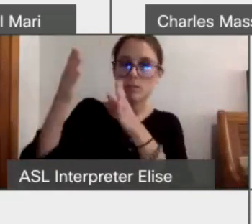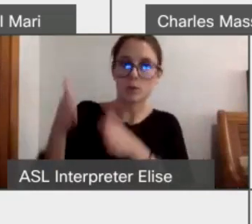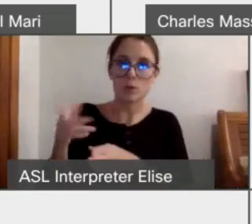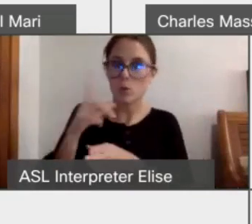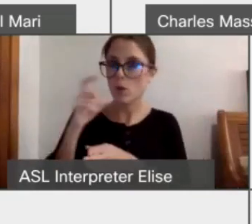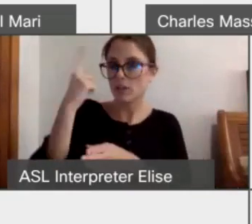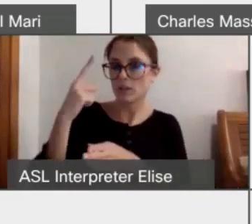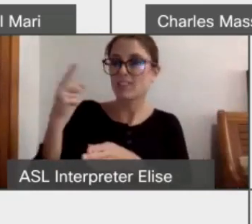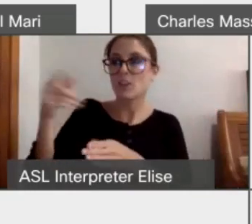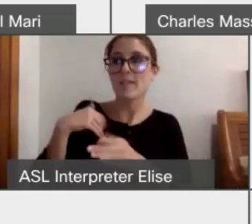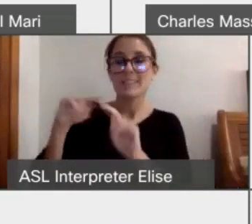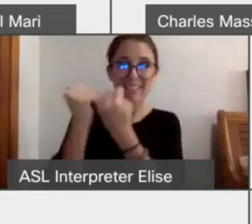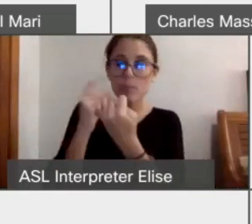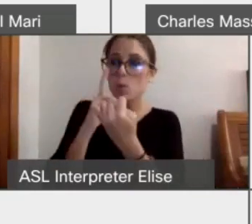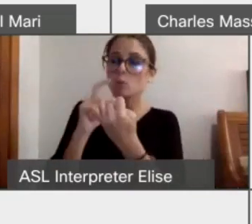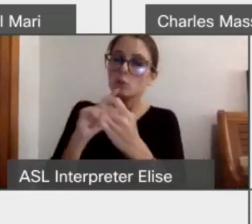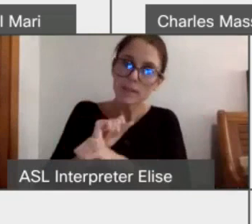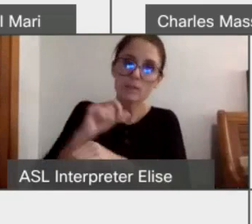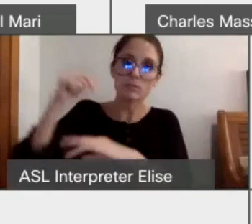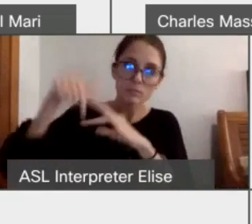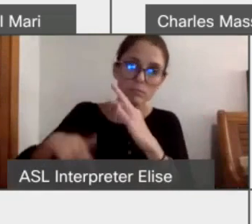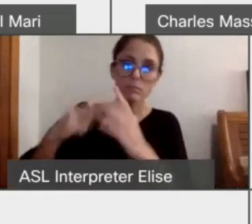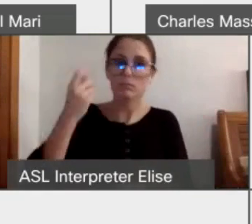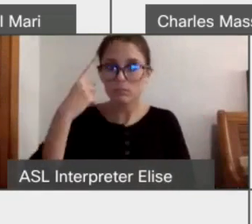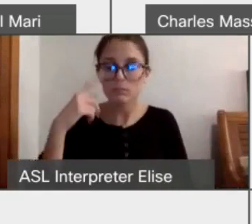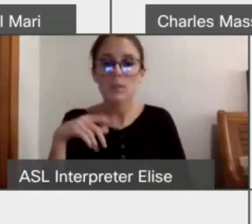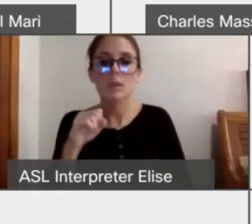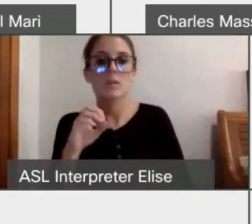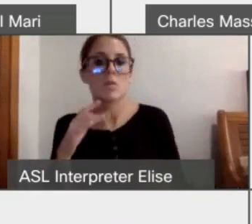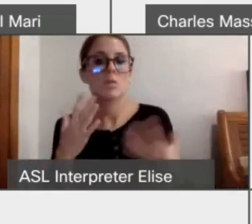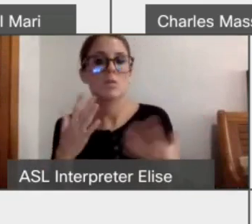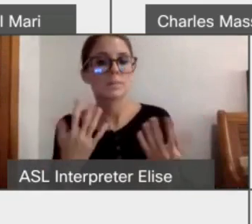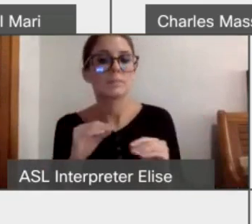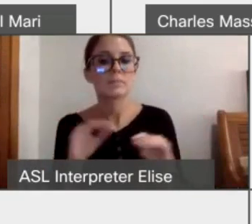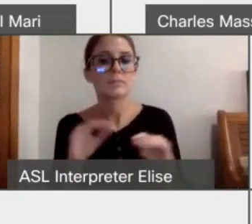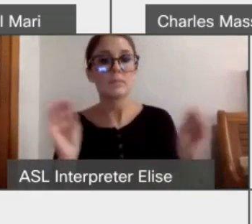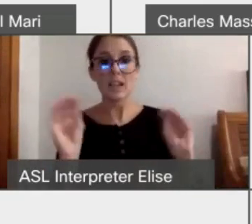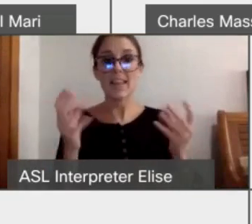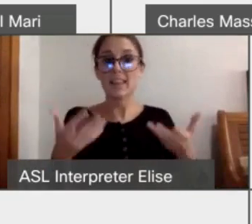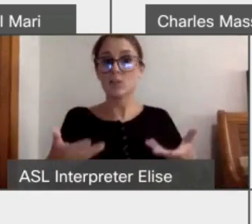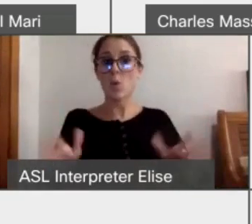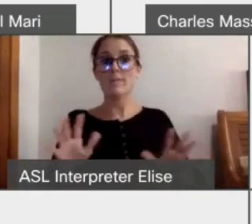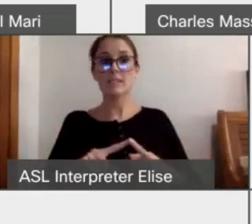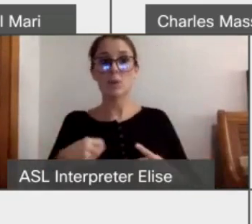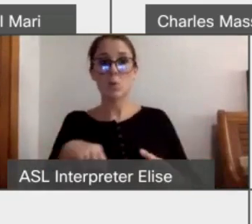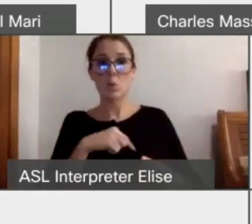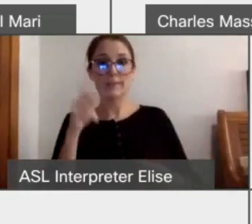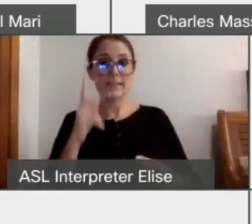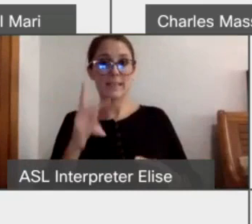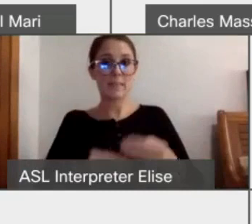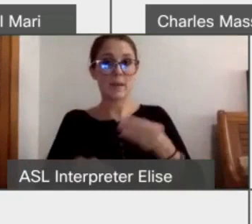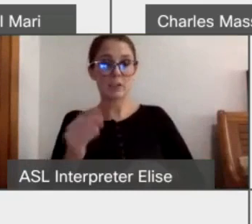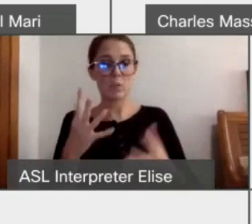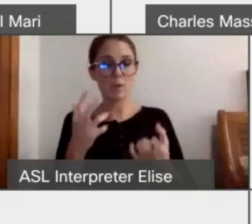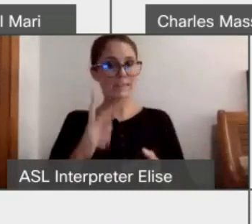an executive team as well that really understands it. So I am, obviously, nothing's over until we see the budget, and we want to see it in black and